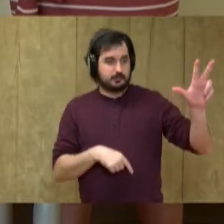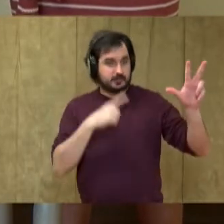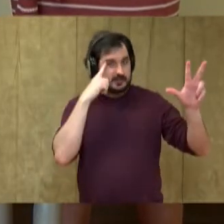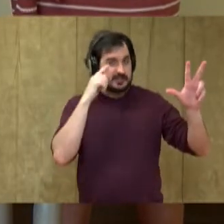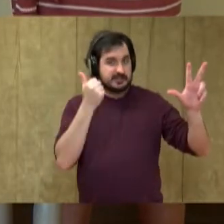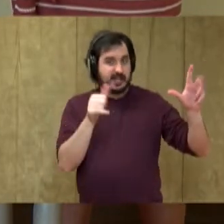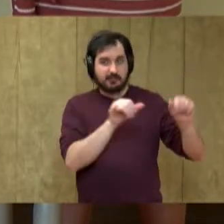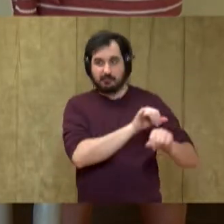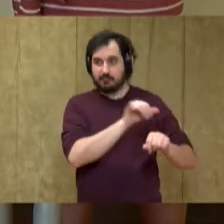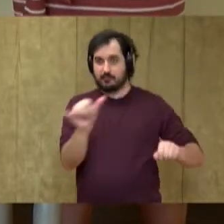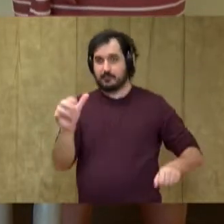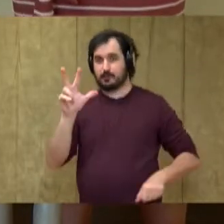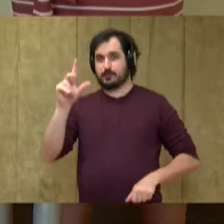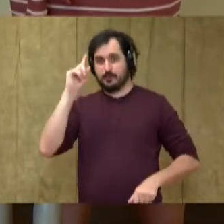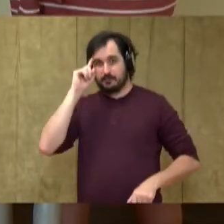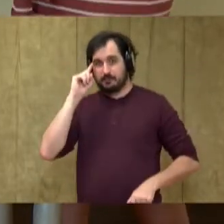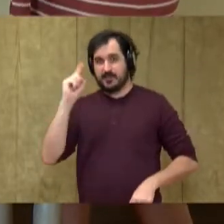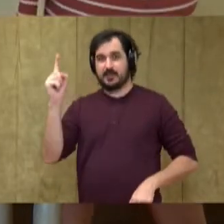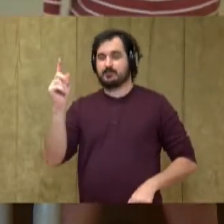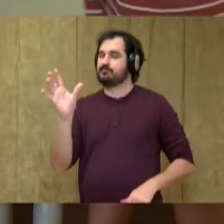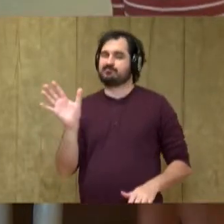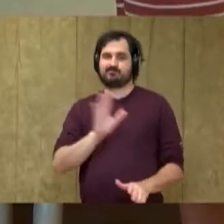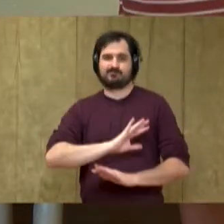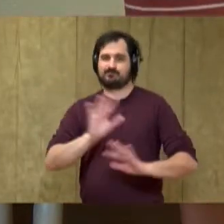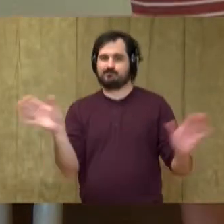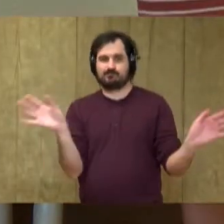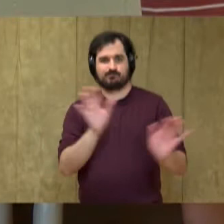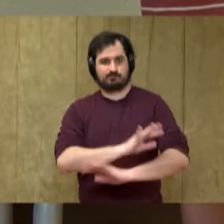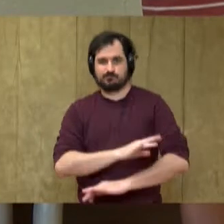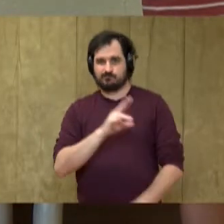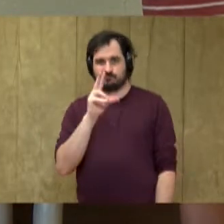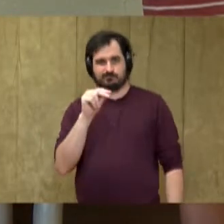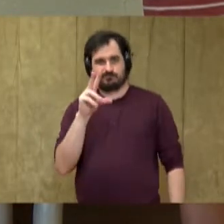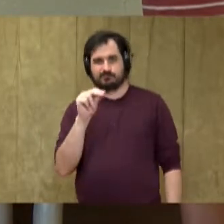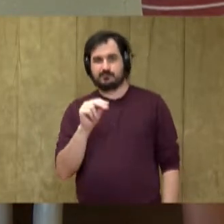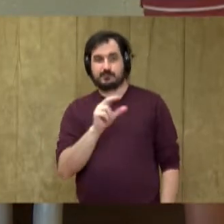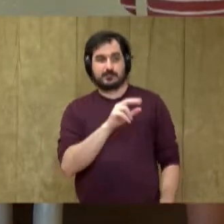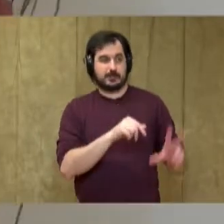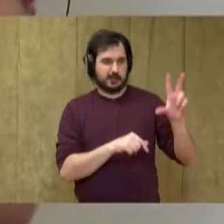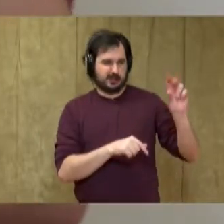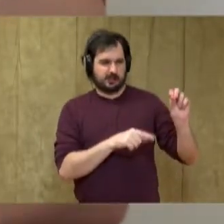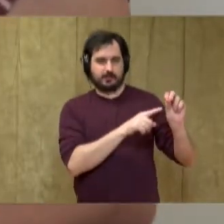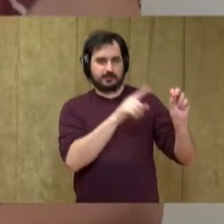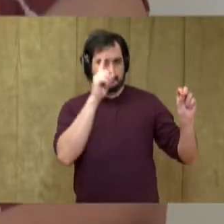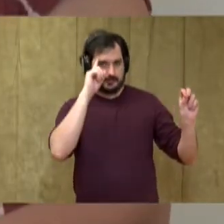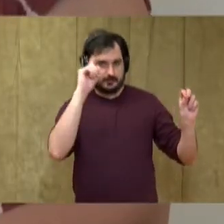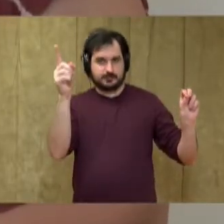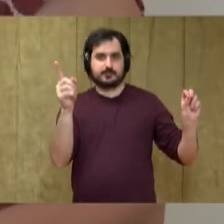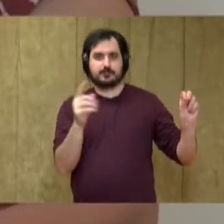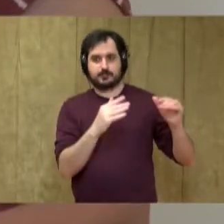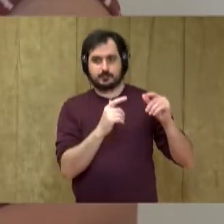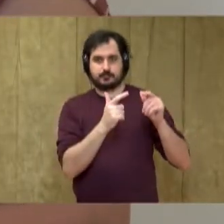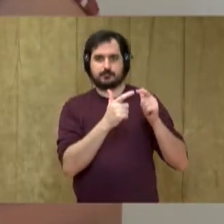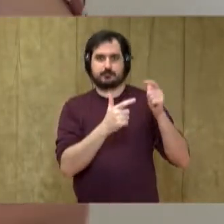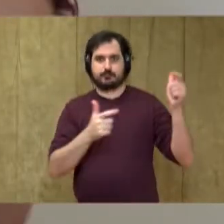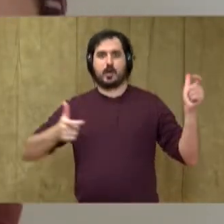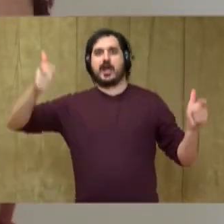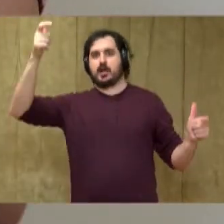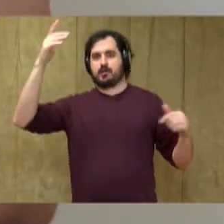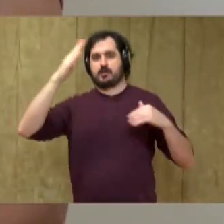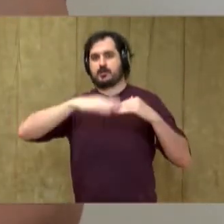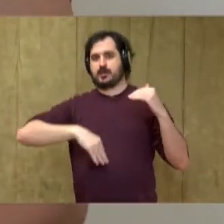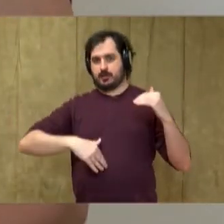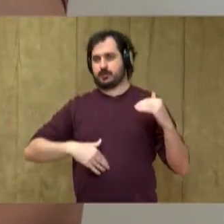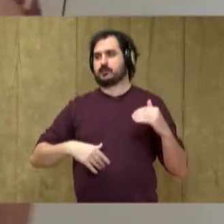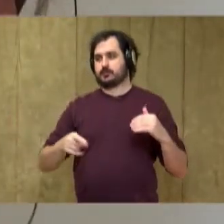pennies? No, 30 cents is greater than 3 cents, or